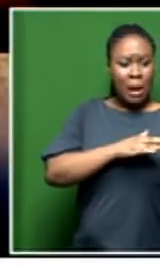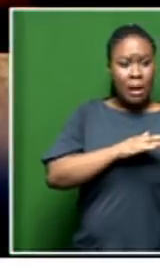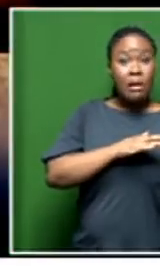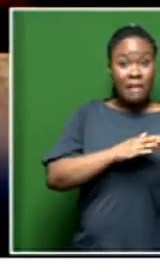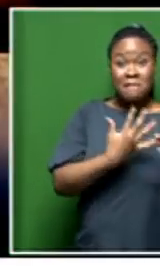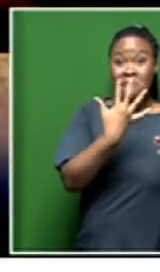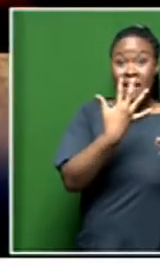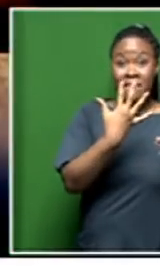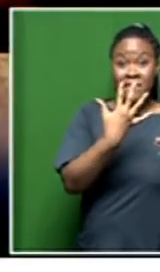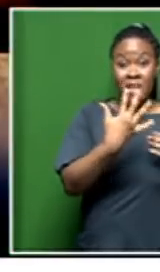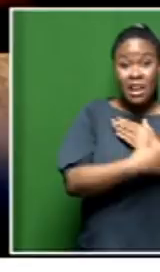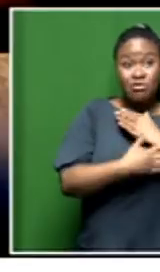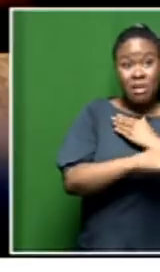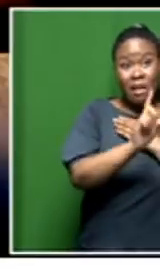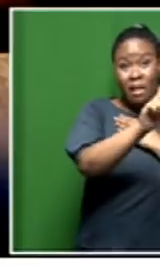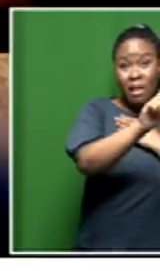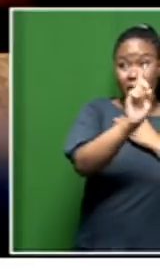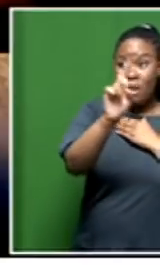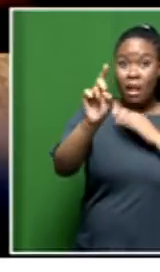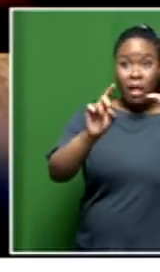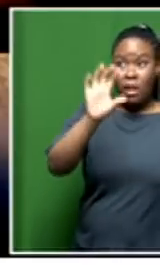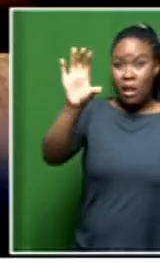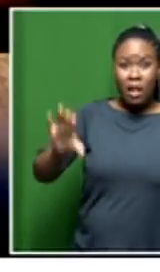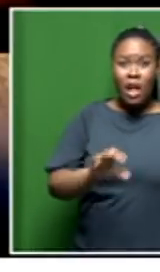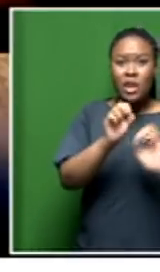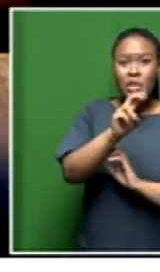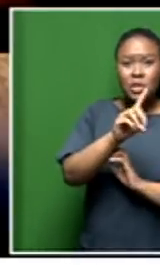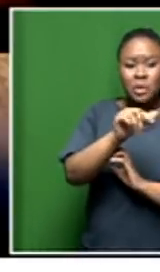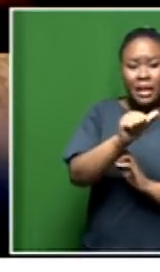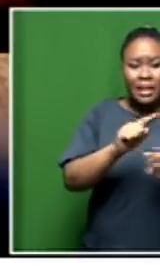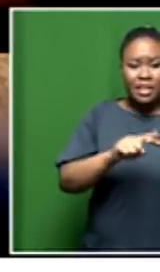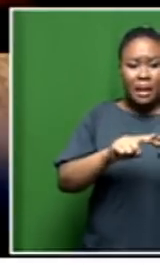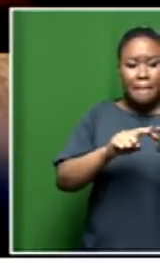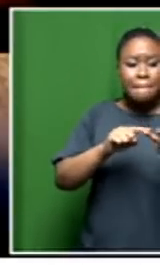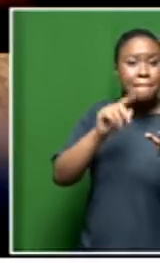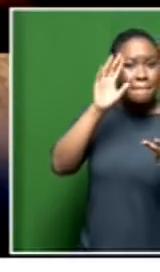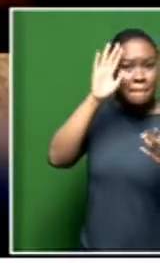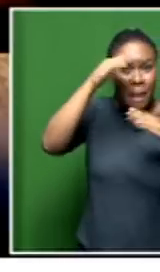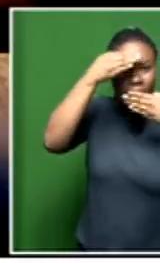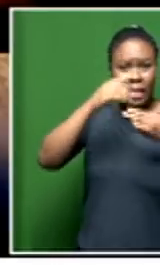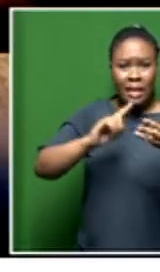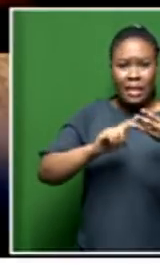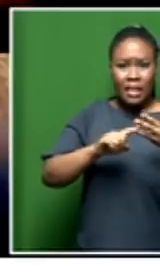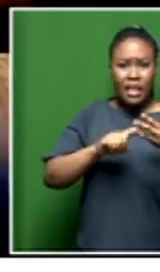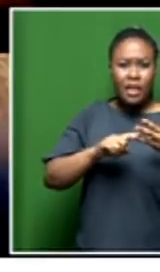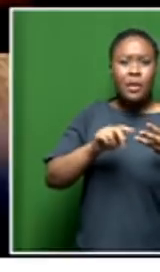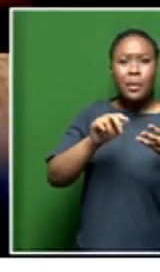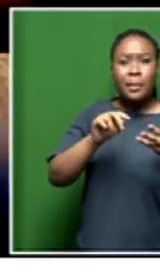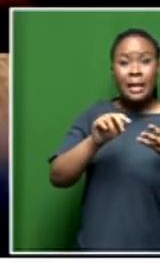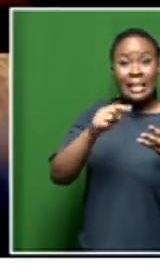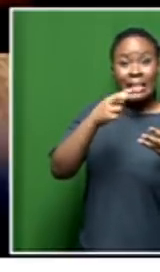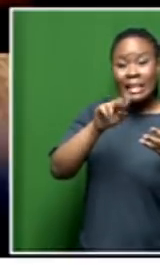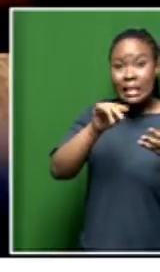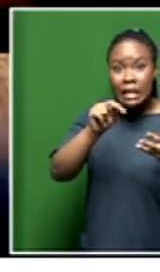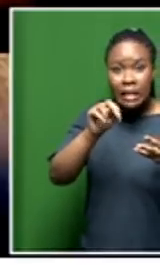5 African countries going through the same thing, from Sudan, Chad, Mali, Burkina Faso, Guinea. Now, these are countries obviously